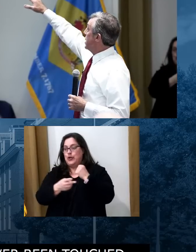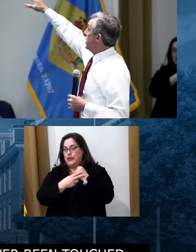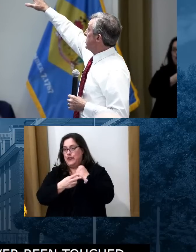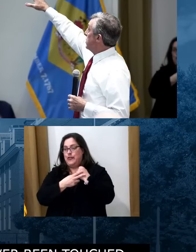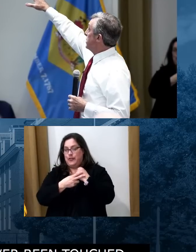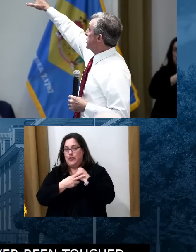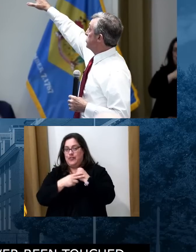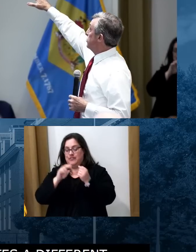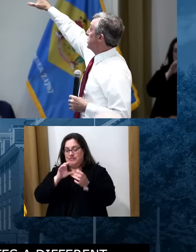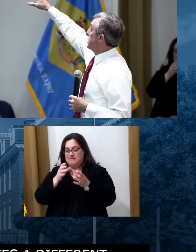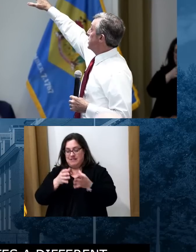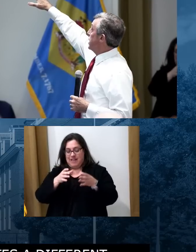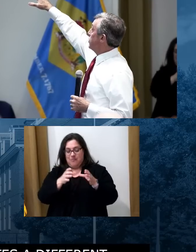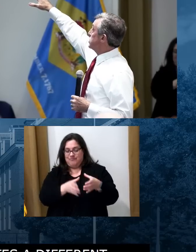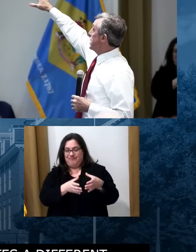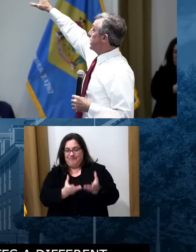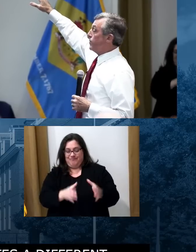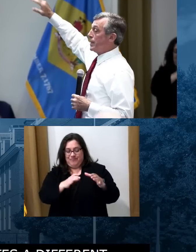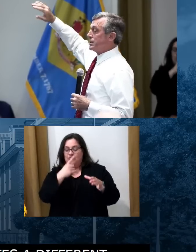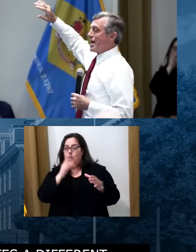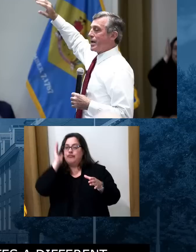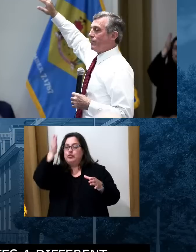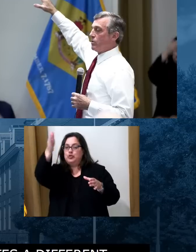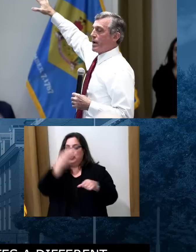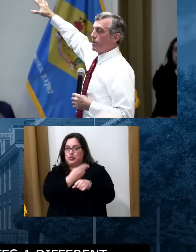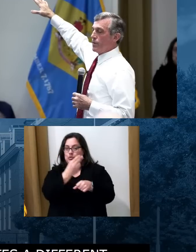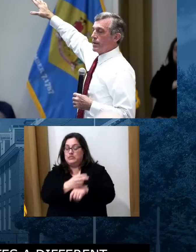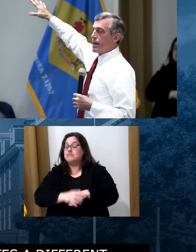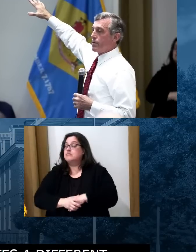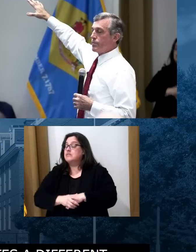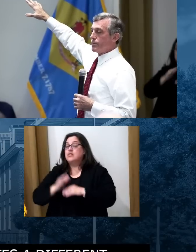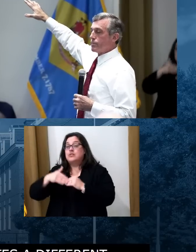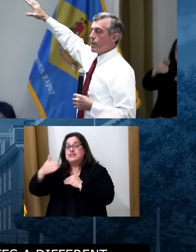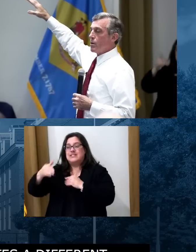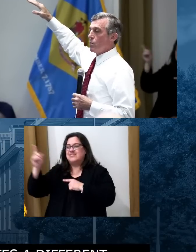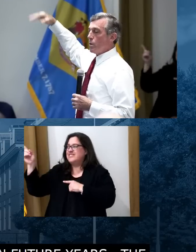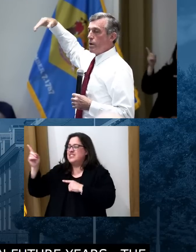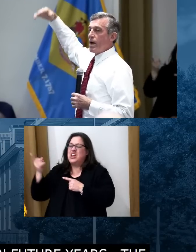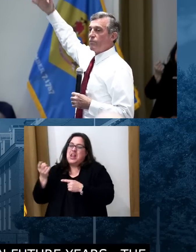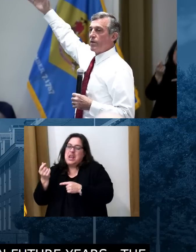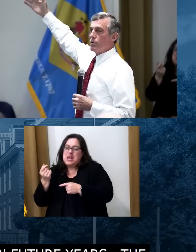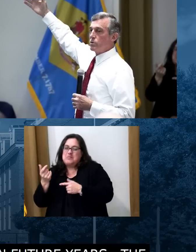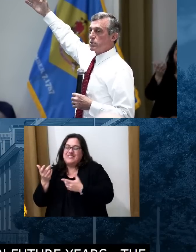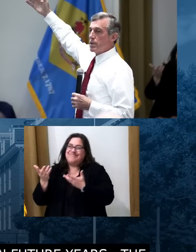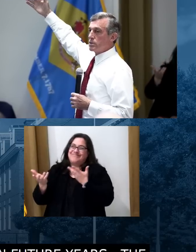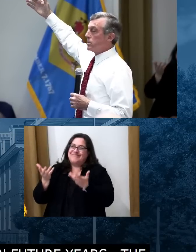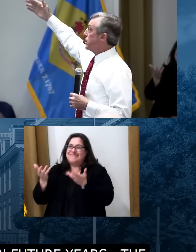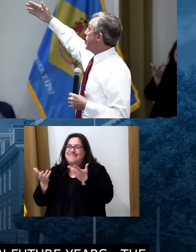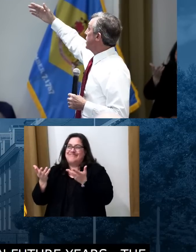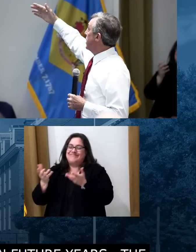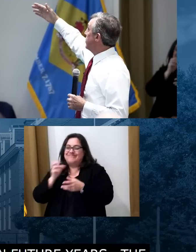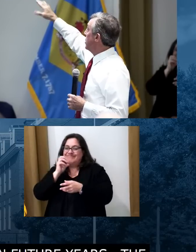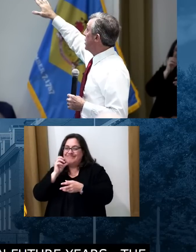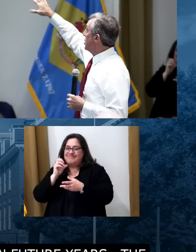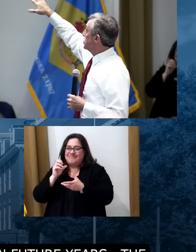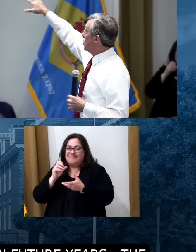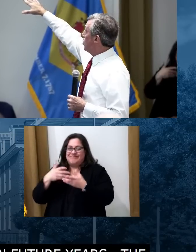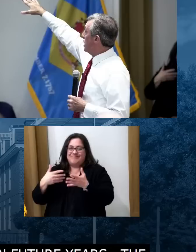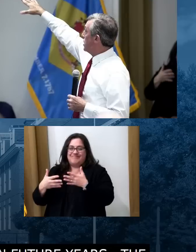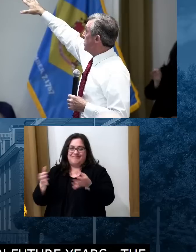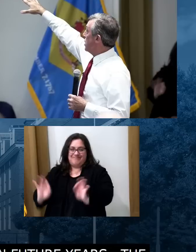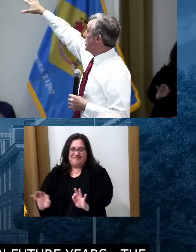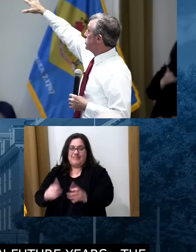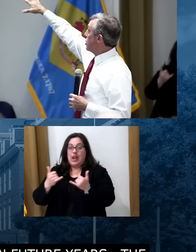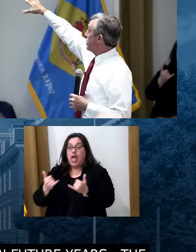years. Next would be the 98% limit. It's kind of irrelevant now when we have revenues at such a high level.